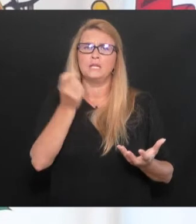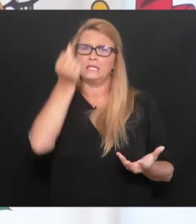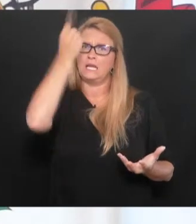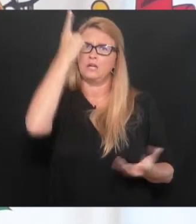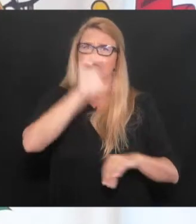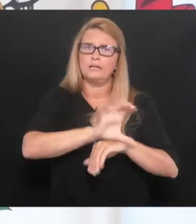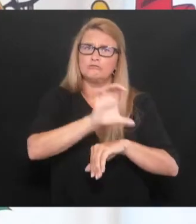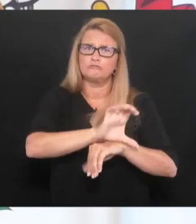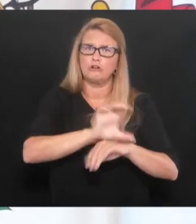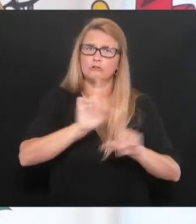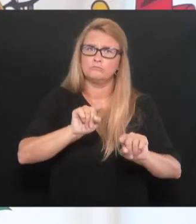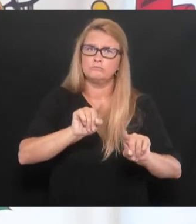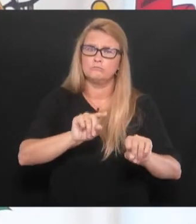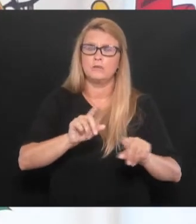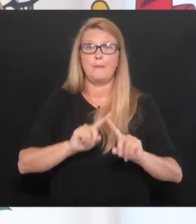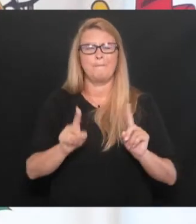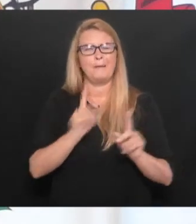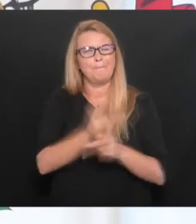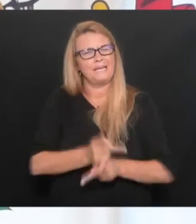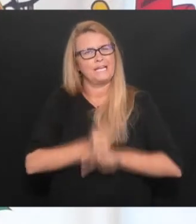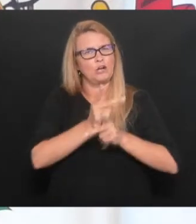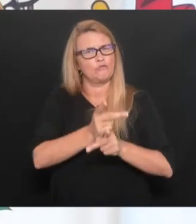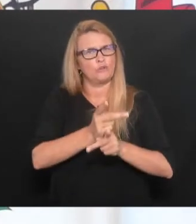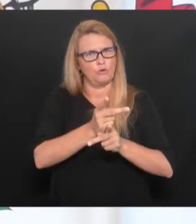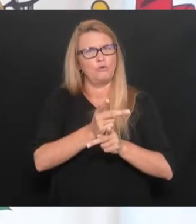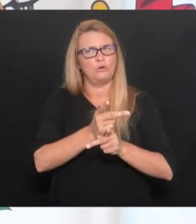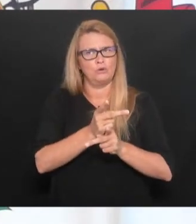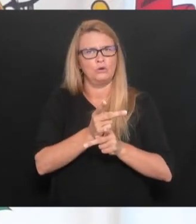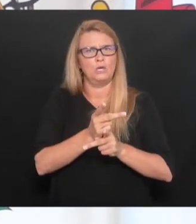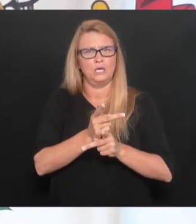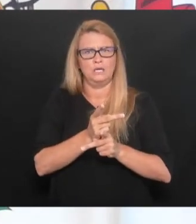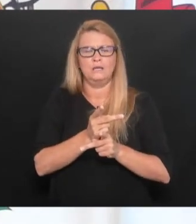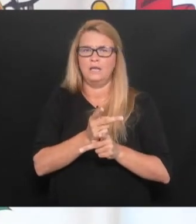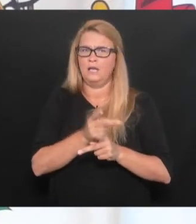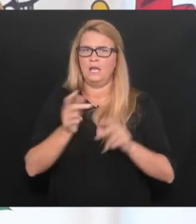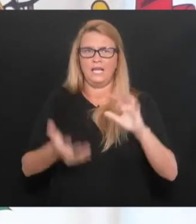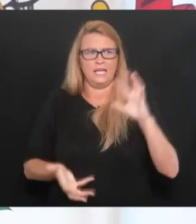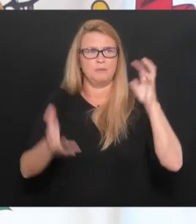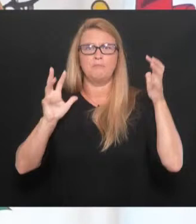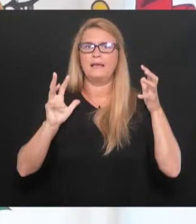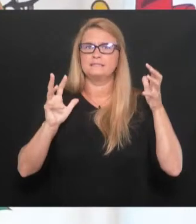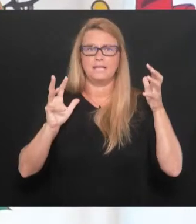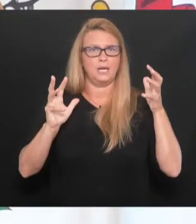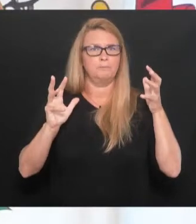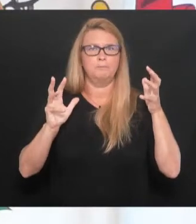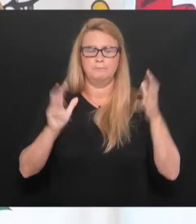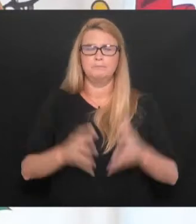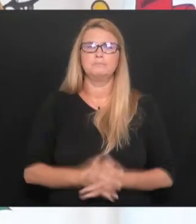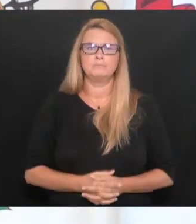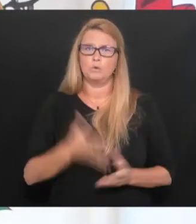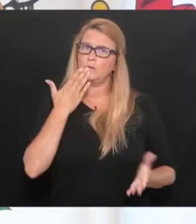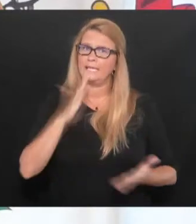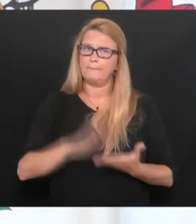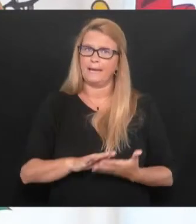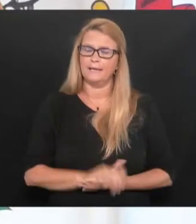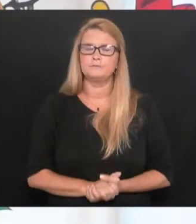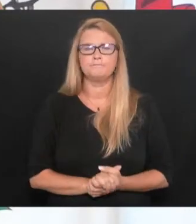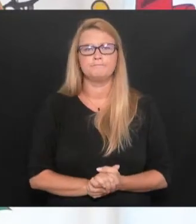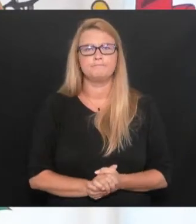that and everything, but we got to really watch, because this thing can really go in our church communities.